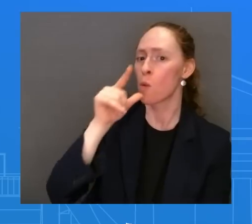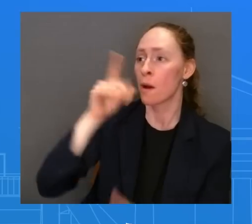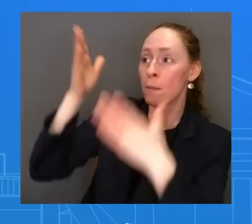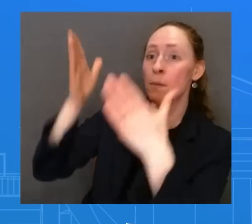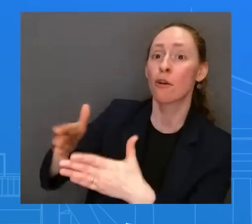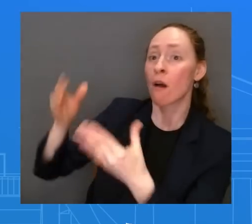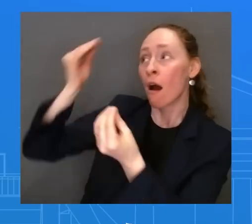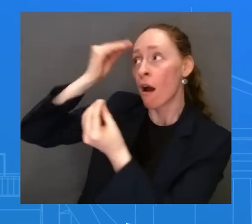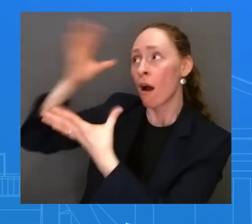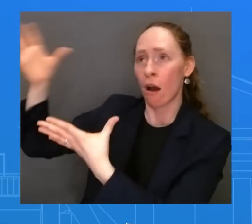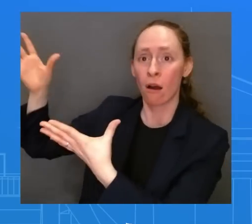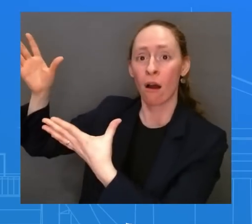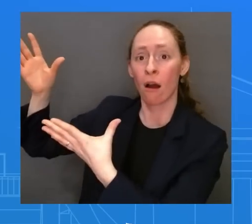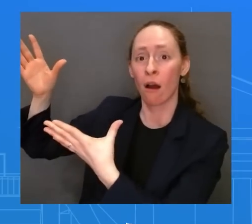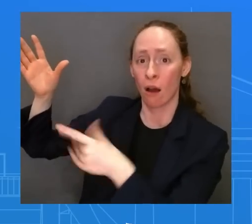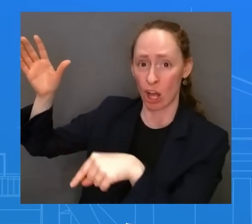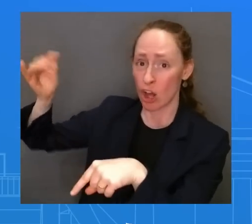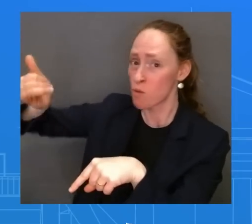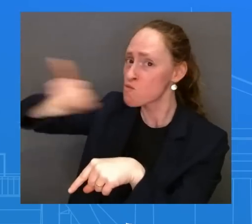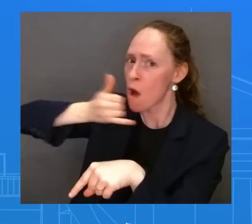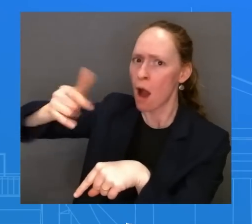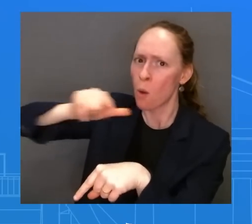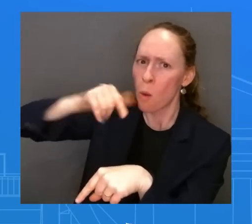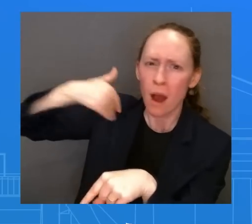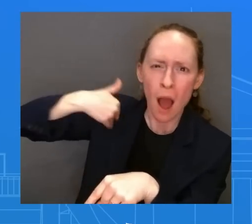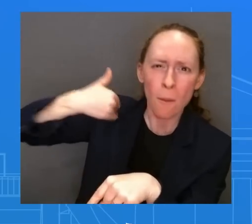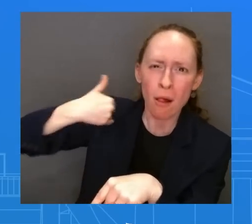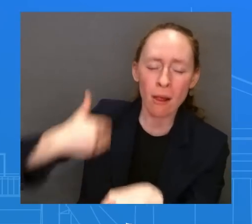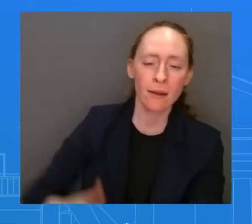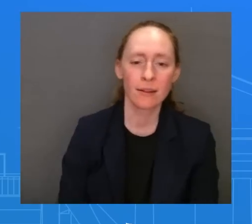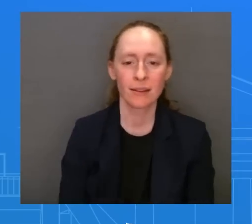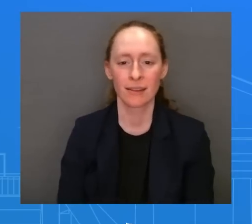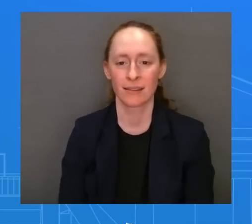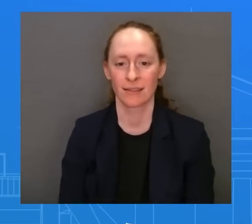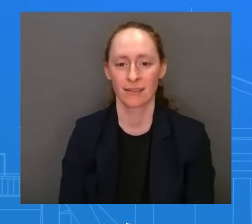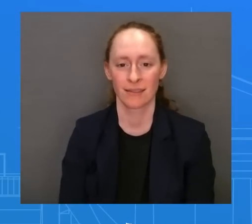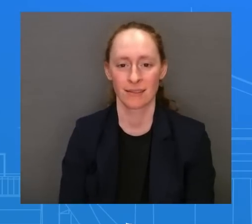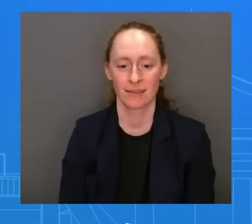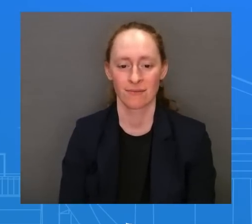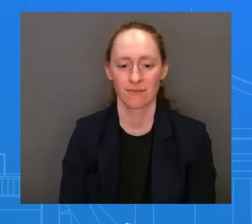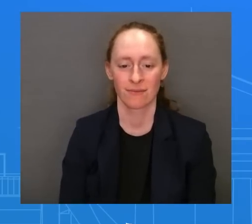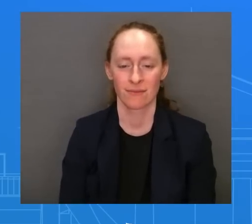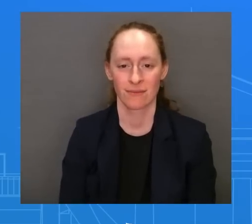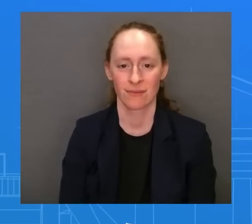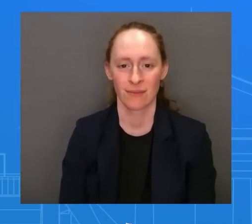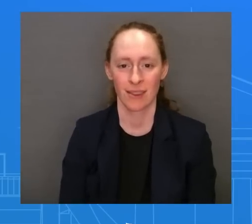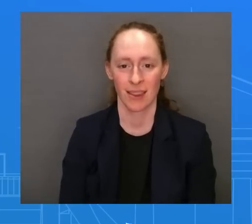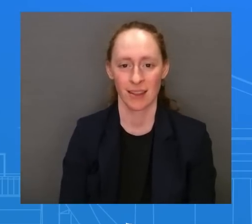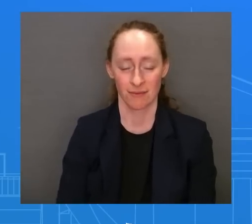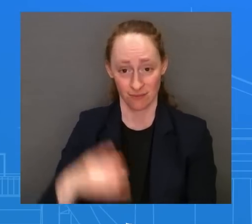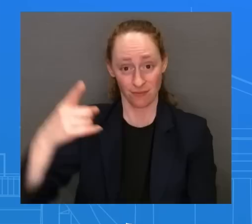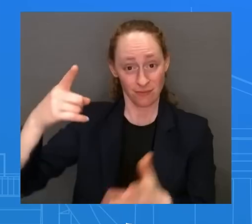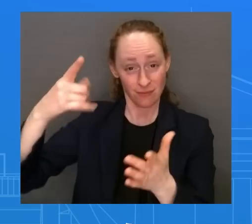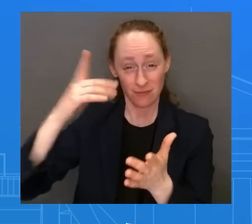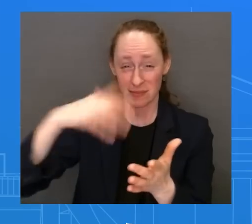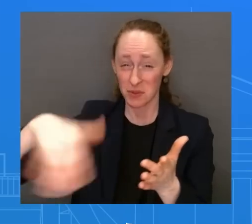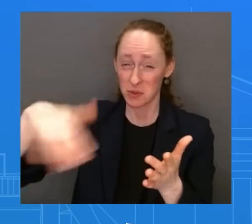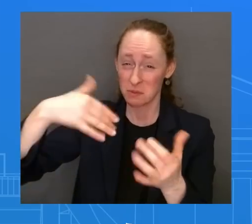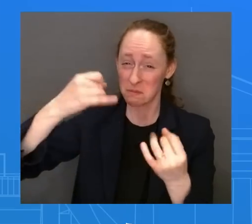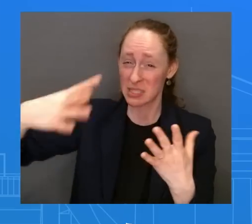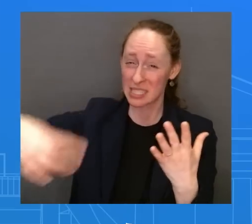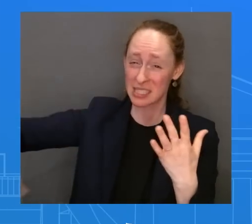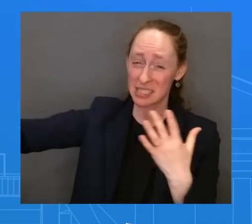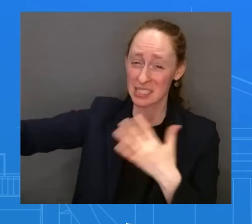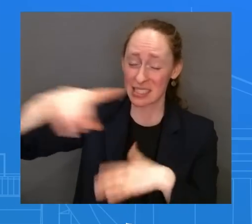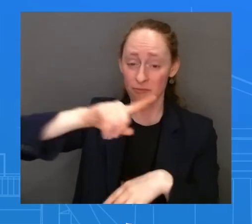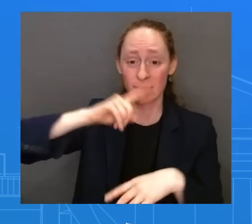much intelligence you read or you get to look at every day but let me tell you something it's a mosaic it's really hard um and I've yet to